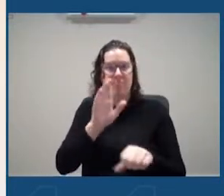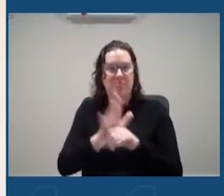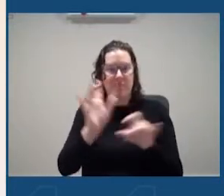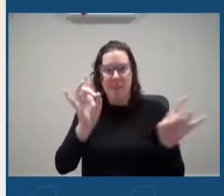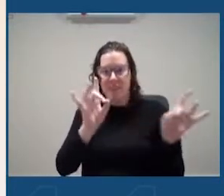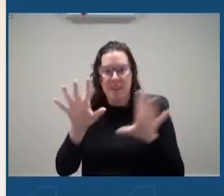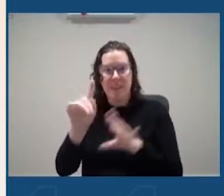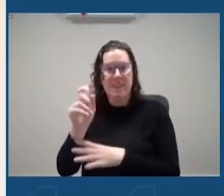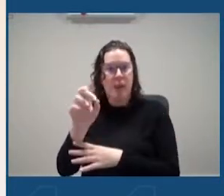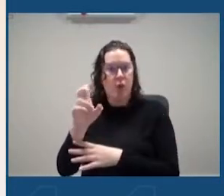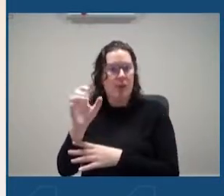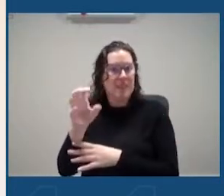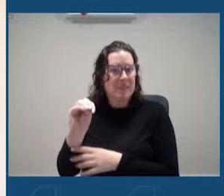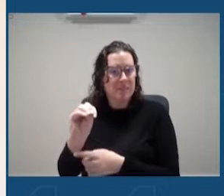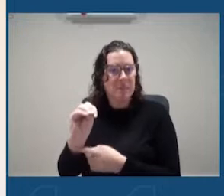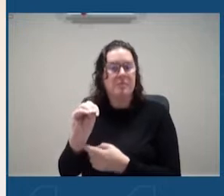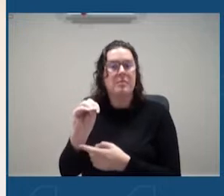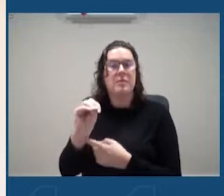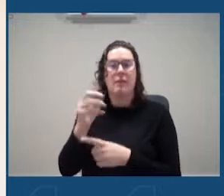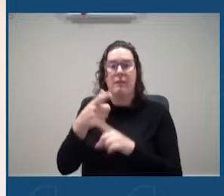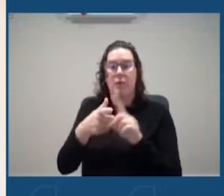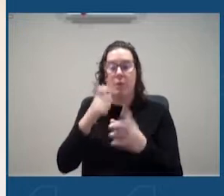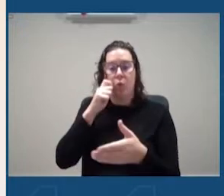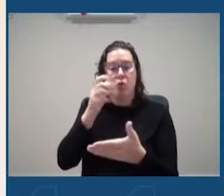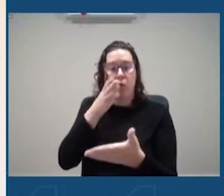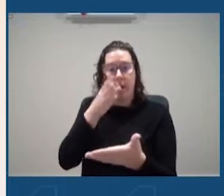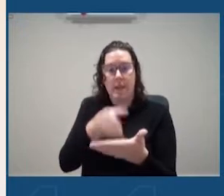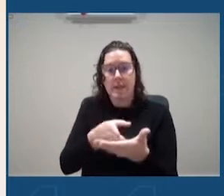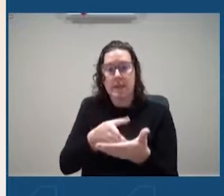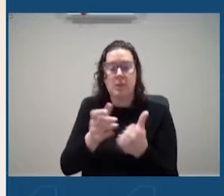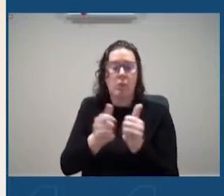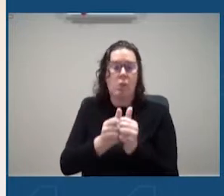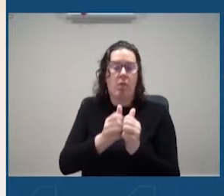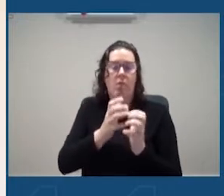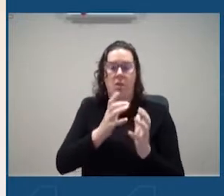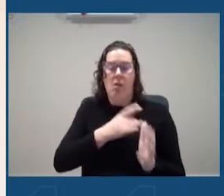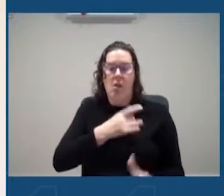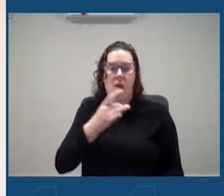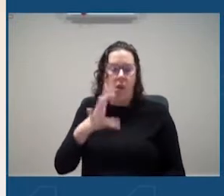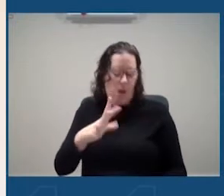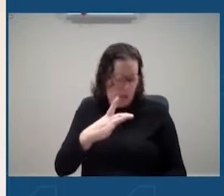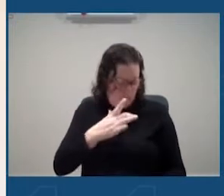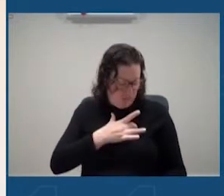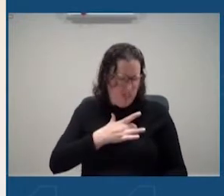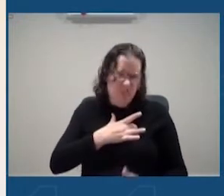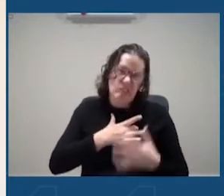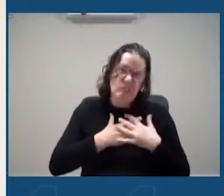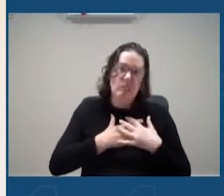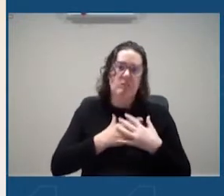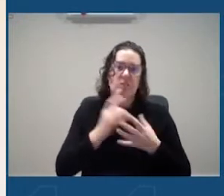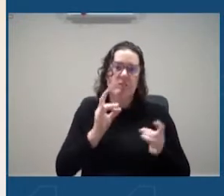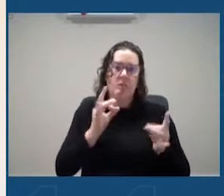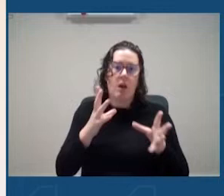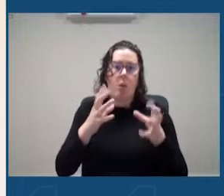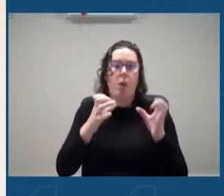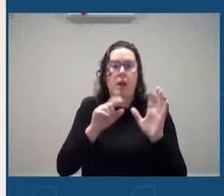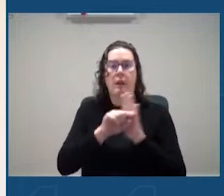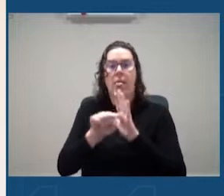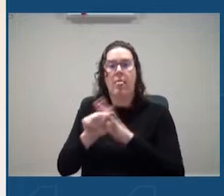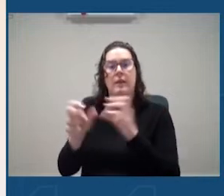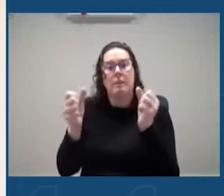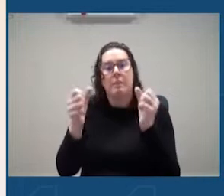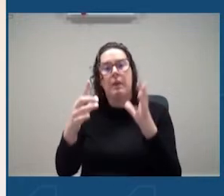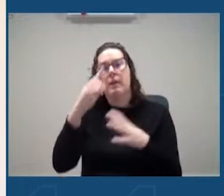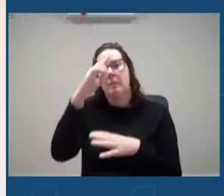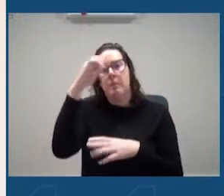out by a racist with hate in his heart that wanted to kill as many black